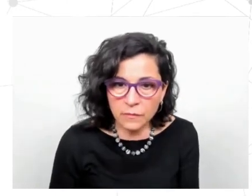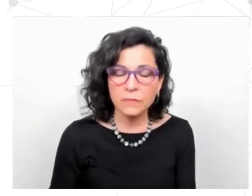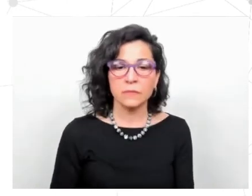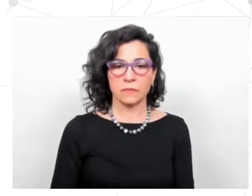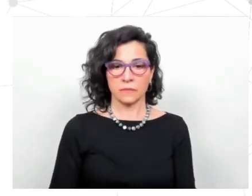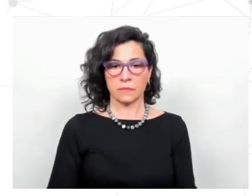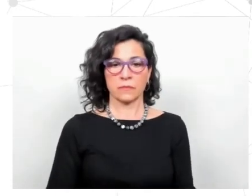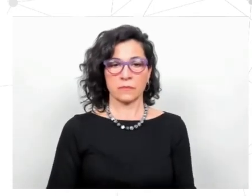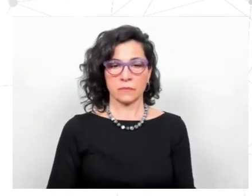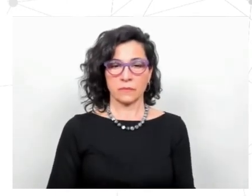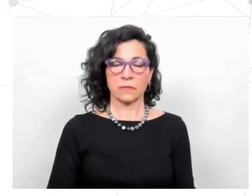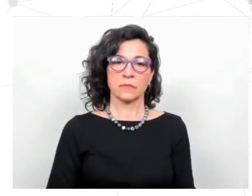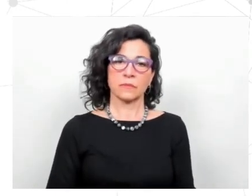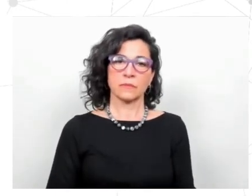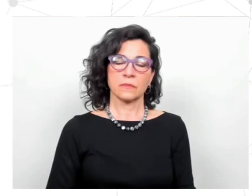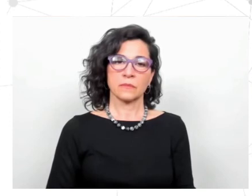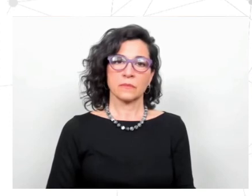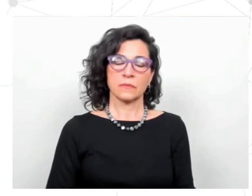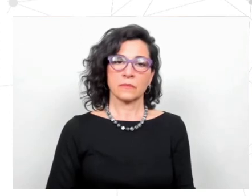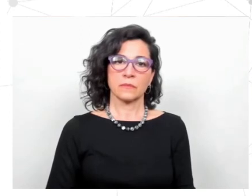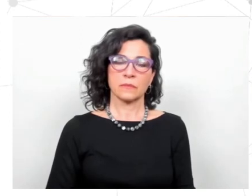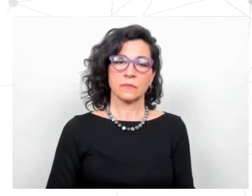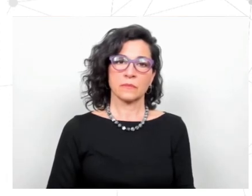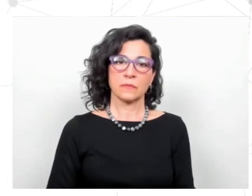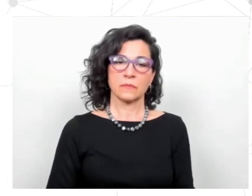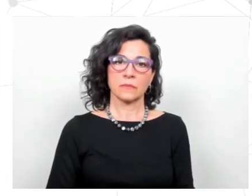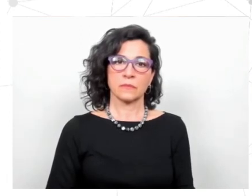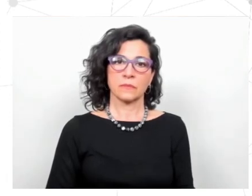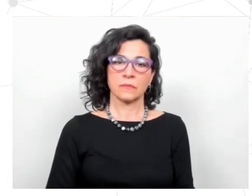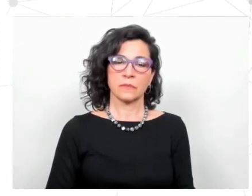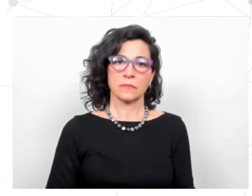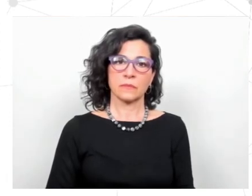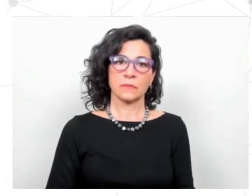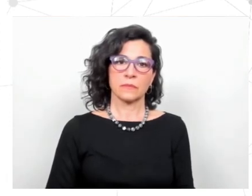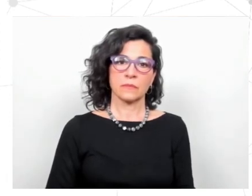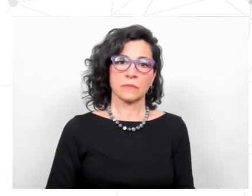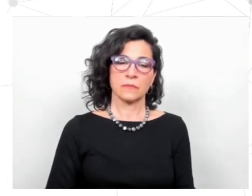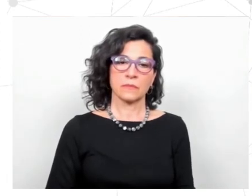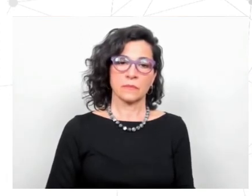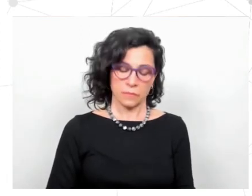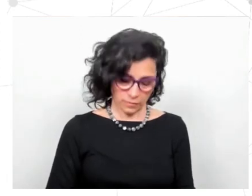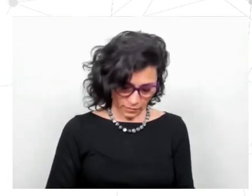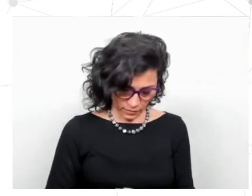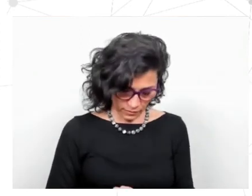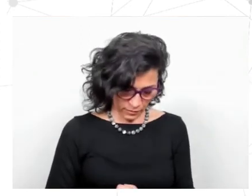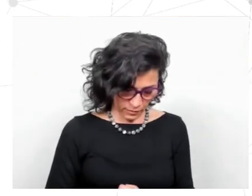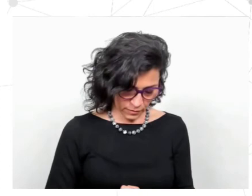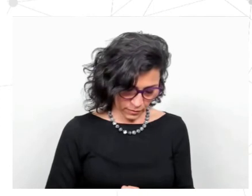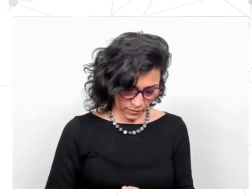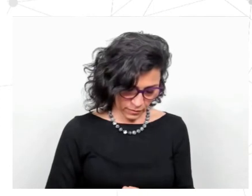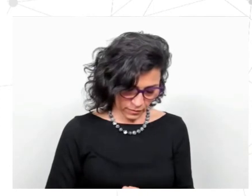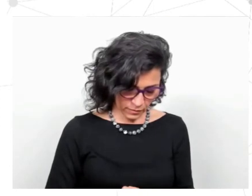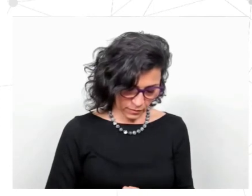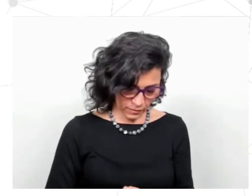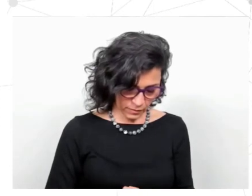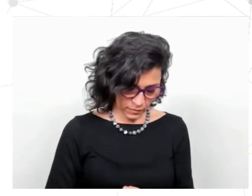Microsoft puts in place for you as a person with a disability in the workplace?